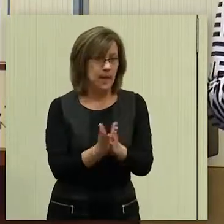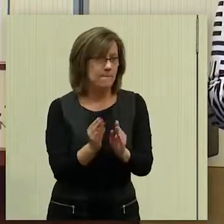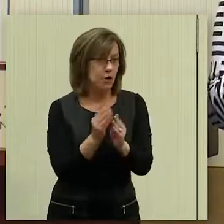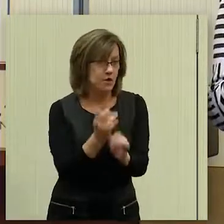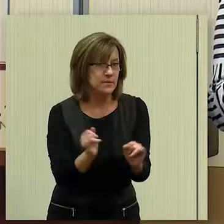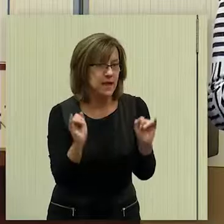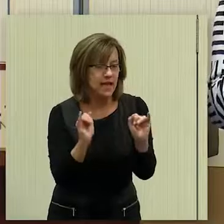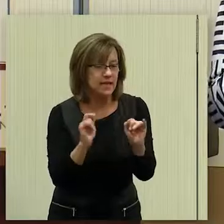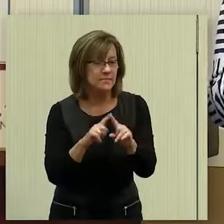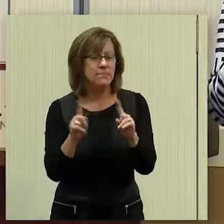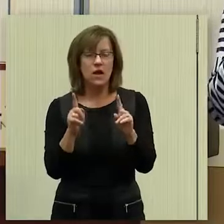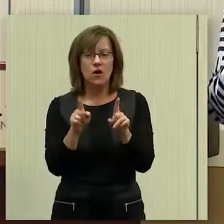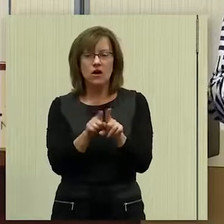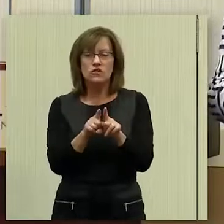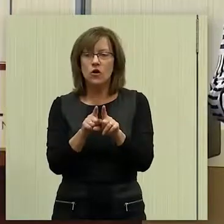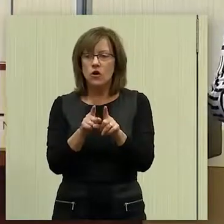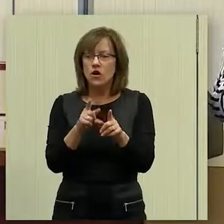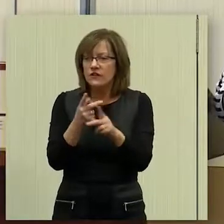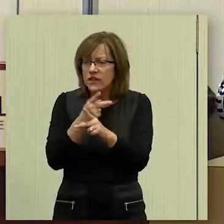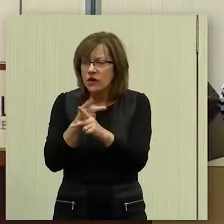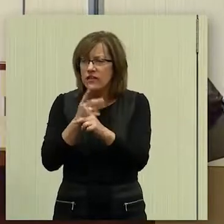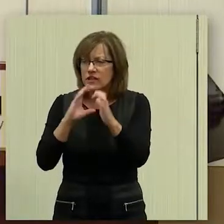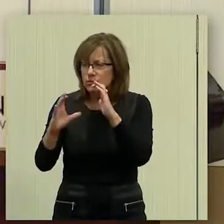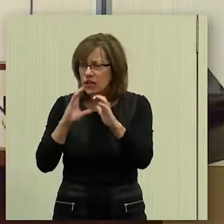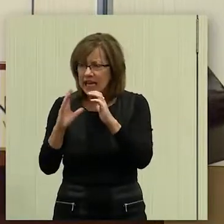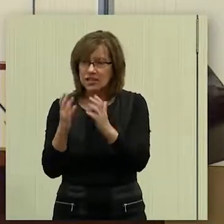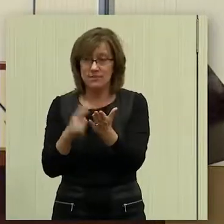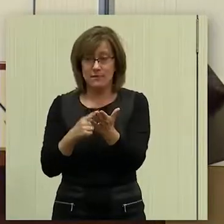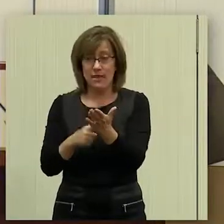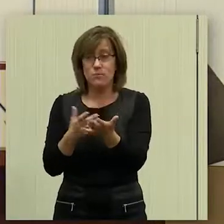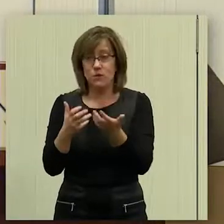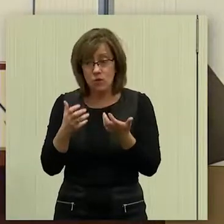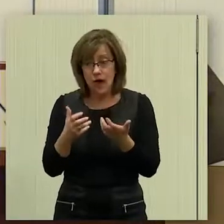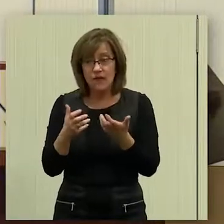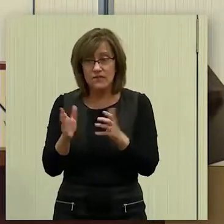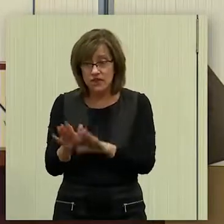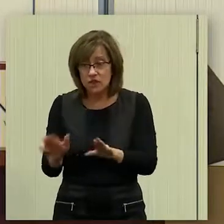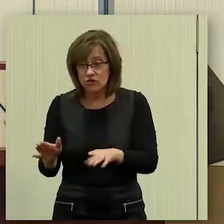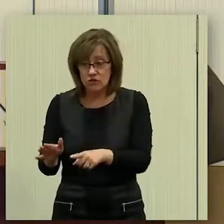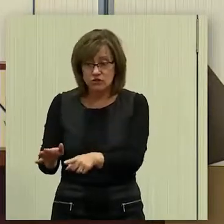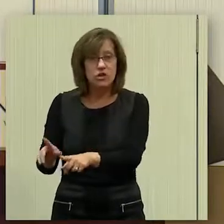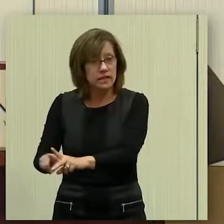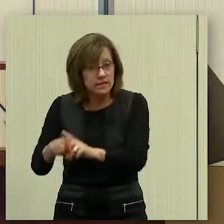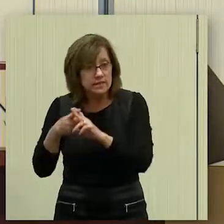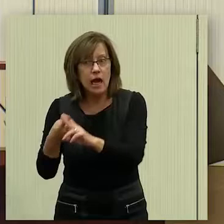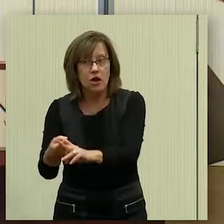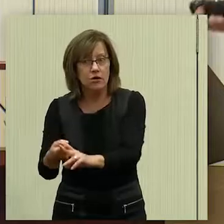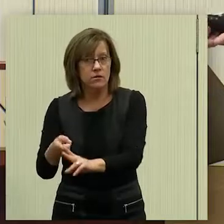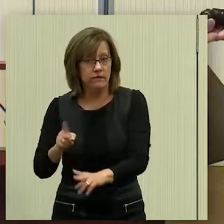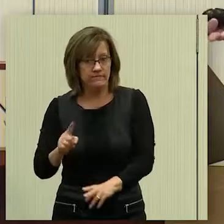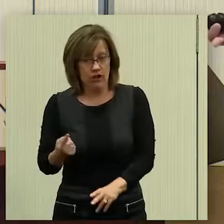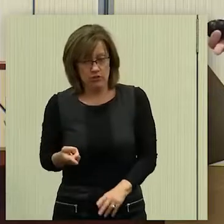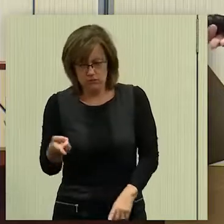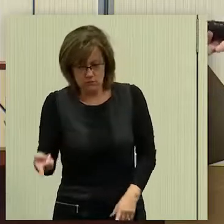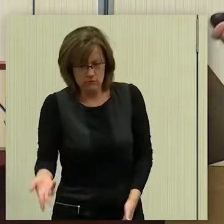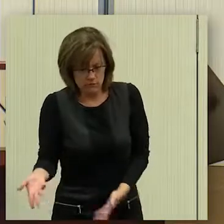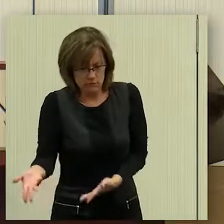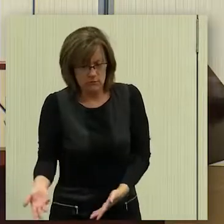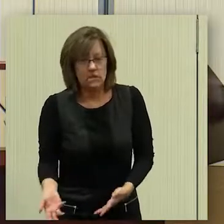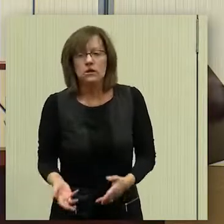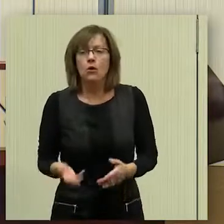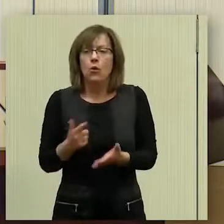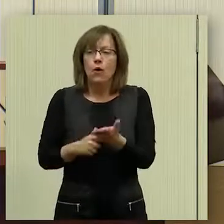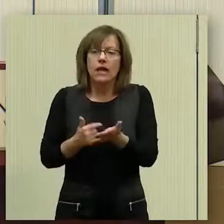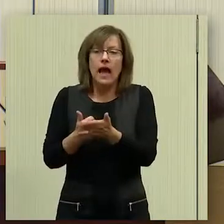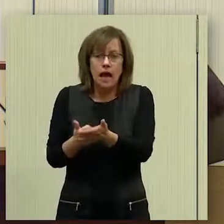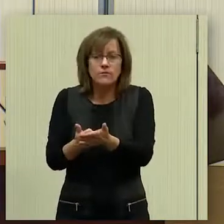also trying to figure out communicatively. Sometimes we want children to initiate more, so then we have to have a balance of what helps children be more